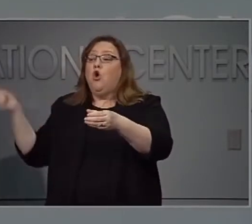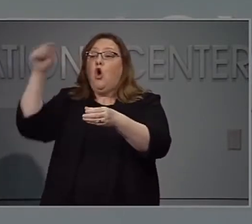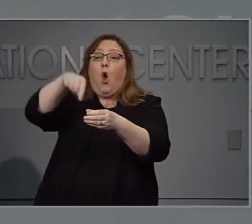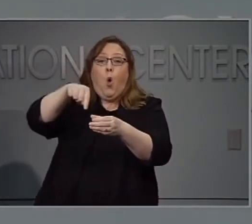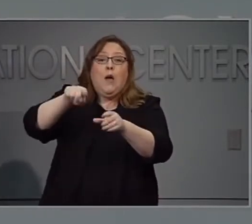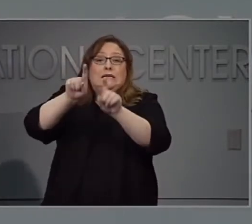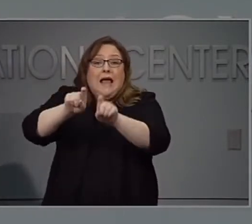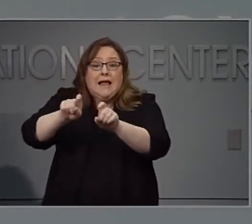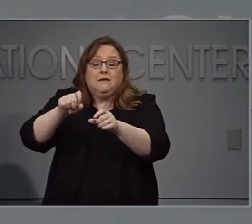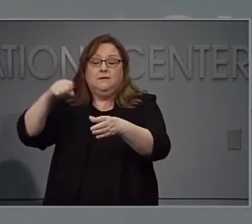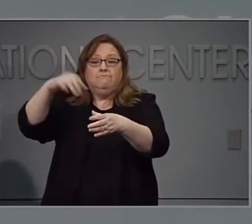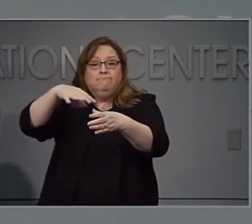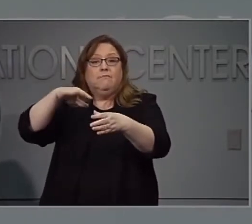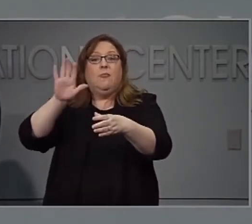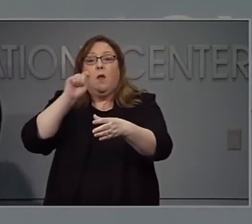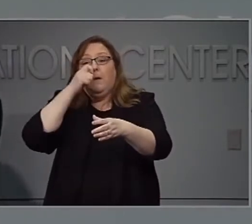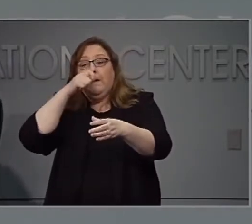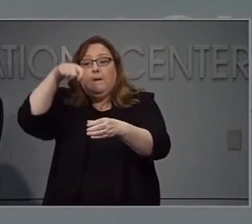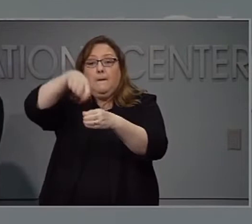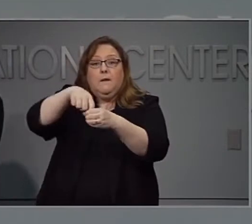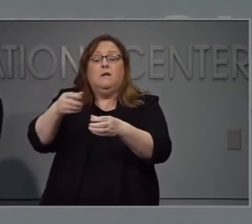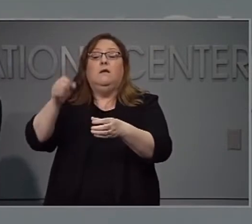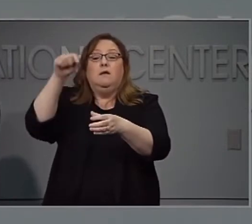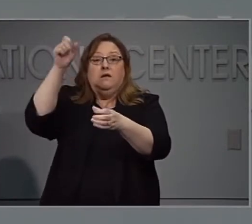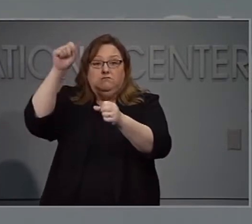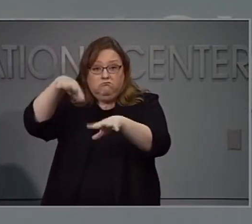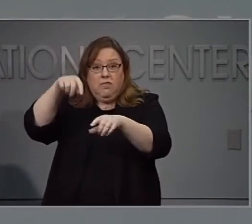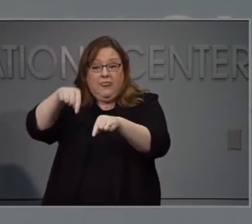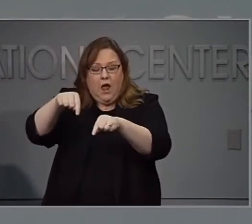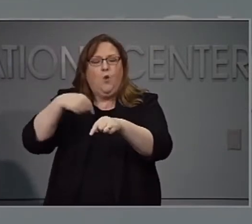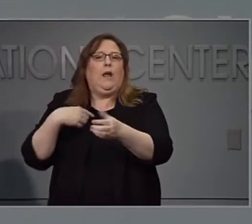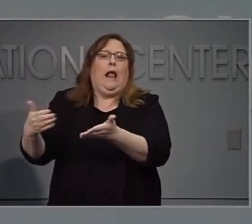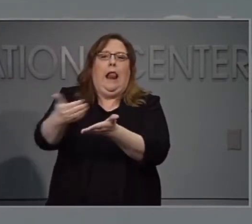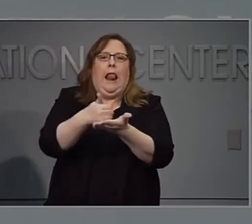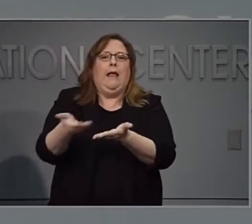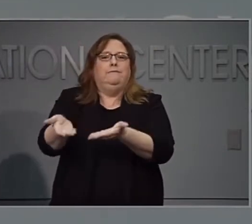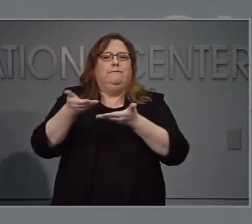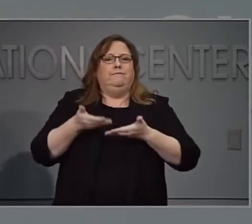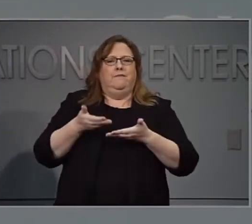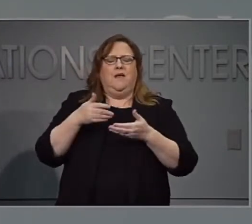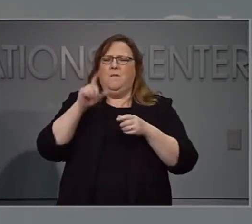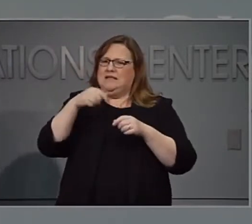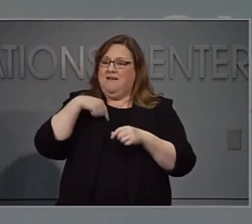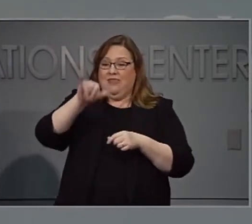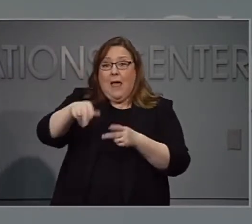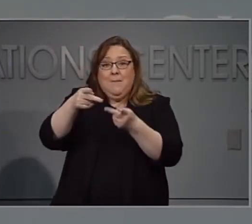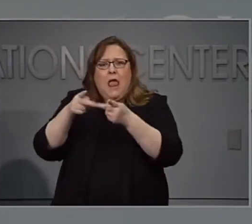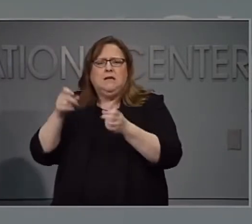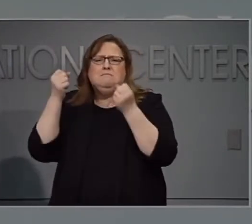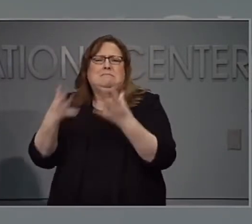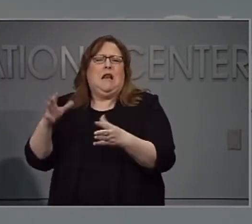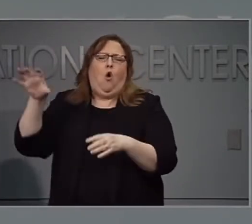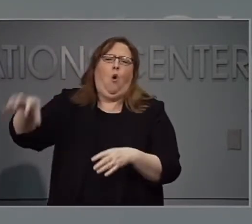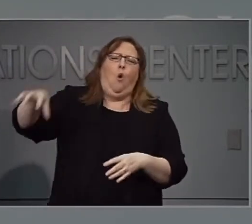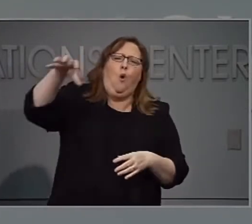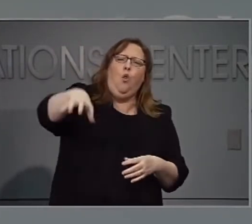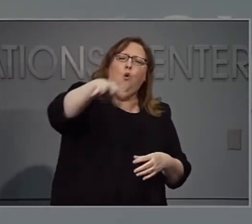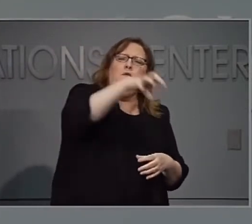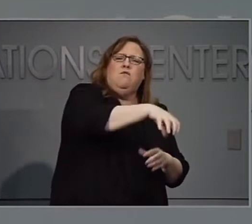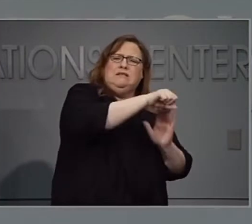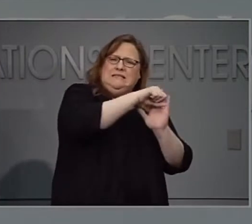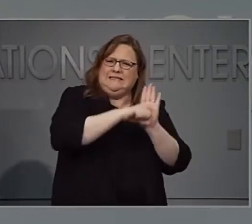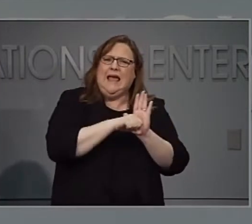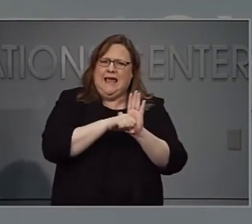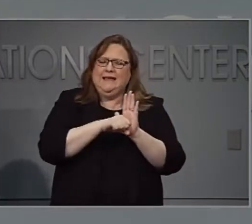piece that I would remind folks, there are a lot of components to this, and we want to make sure that the capacity is in the right